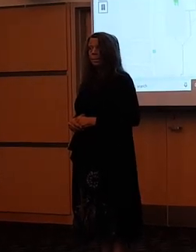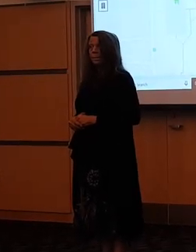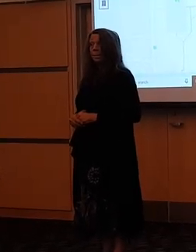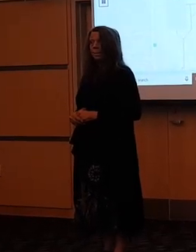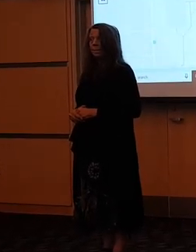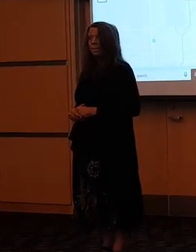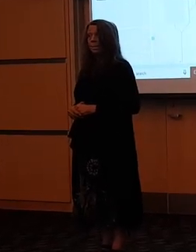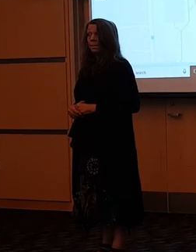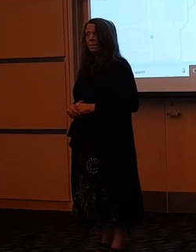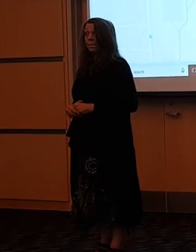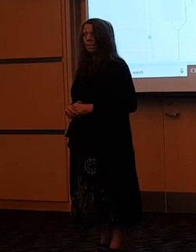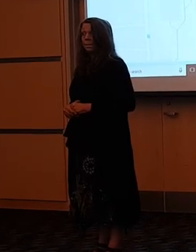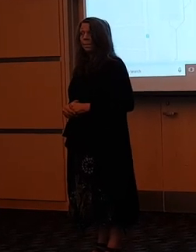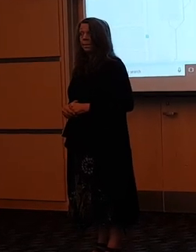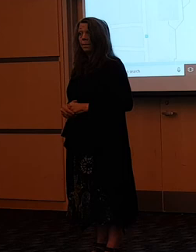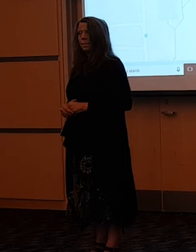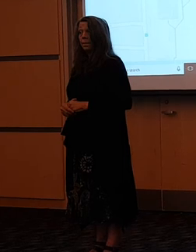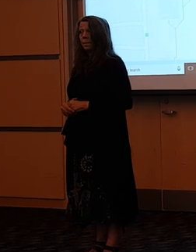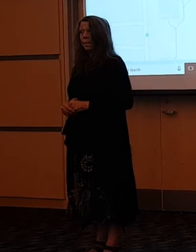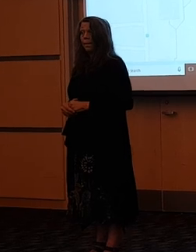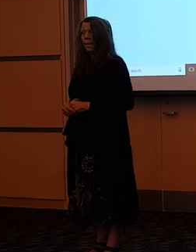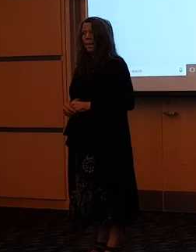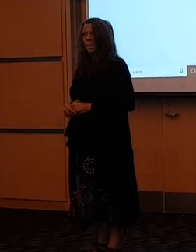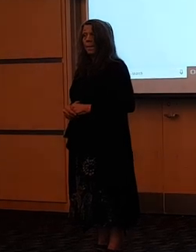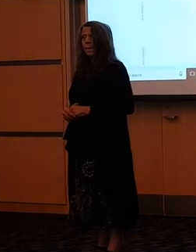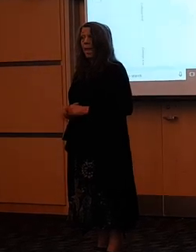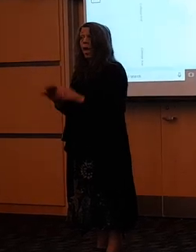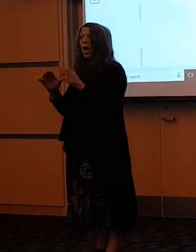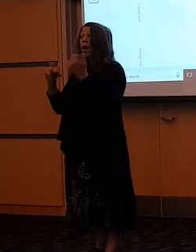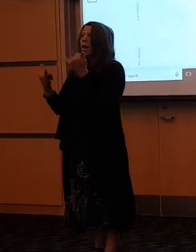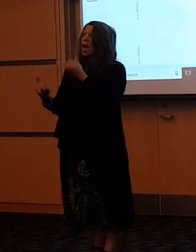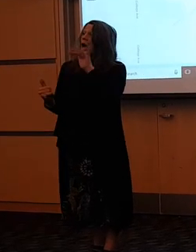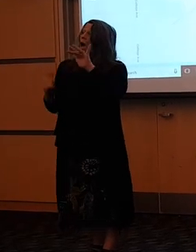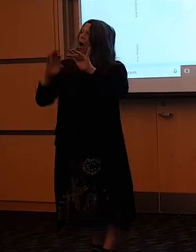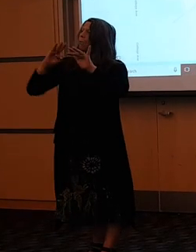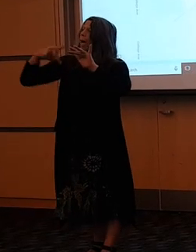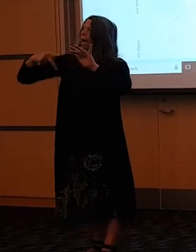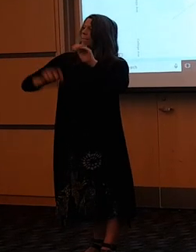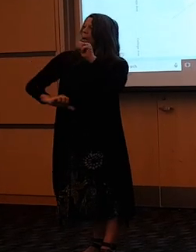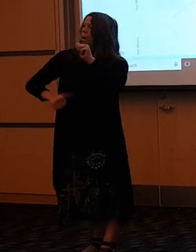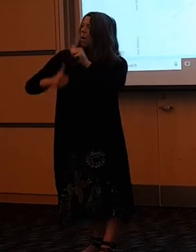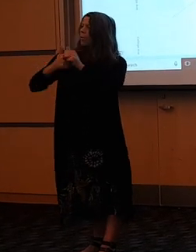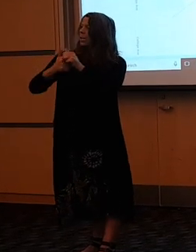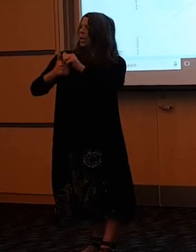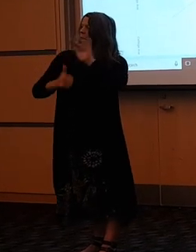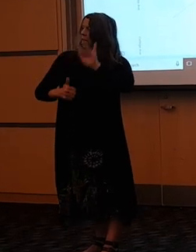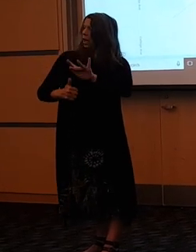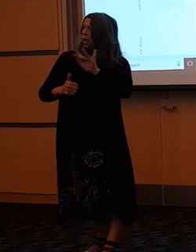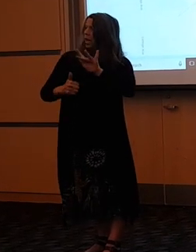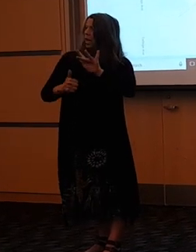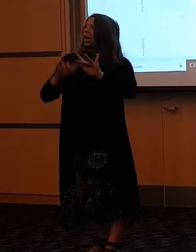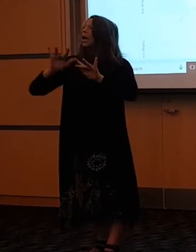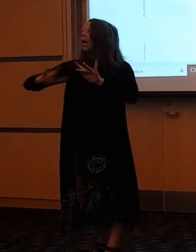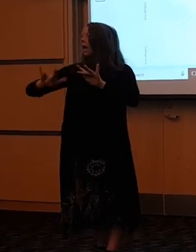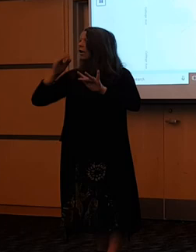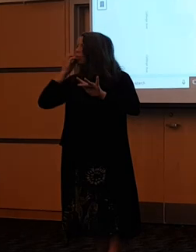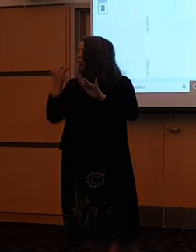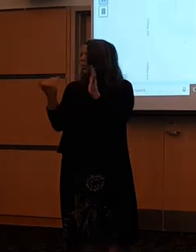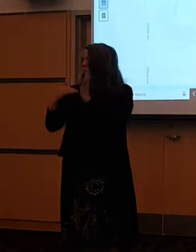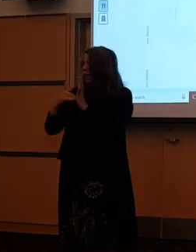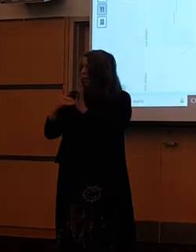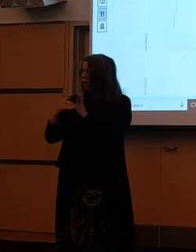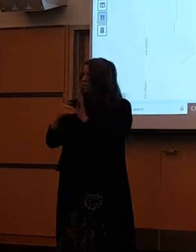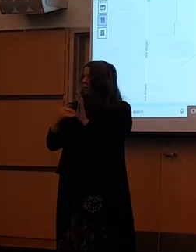So if I update the map, and I click on the foot again,